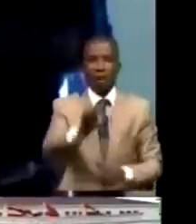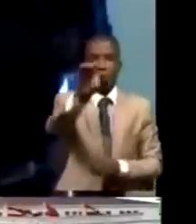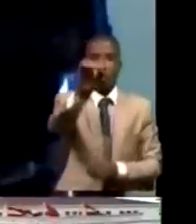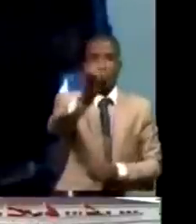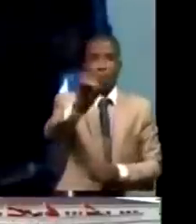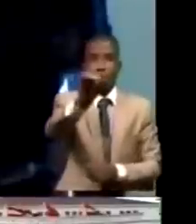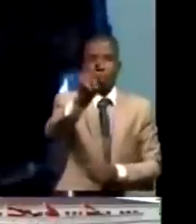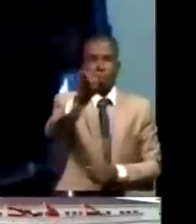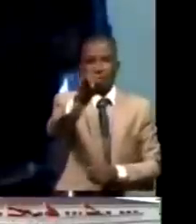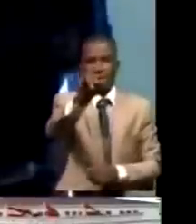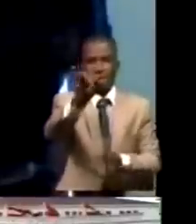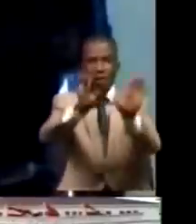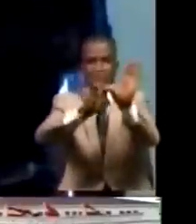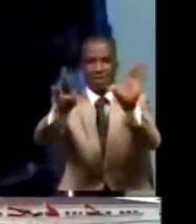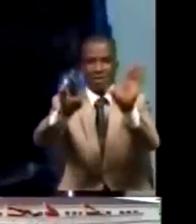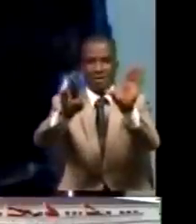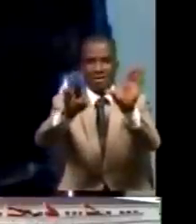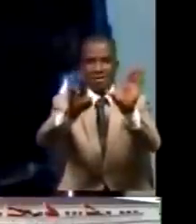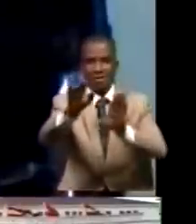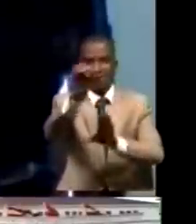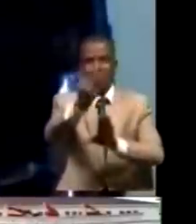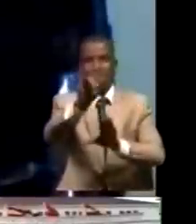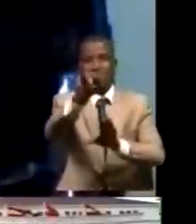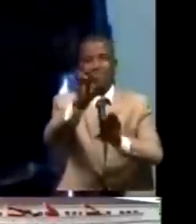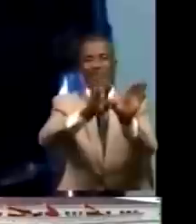OT region. Mm-hmm.